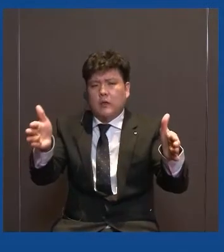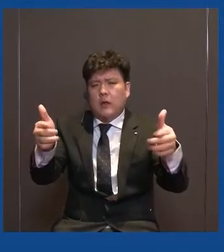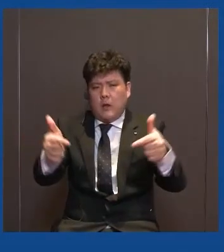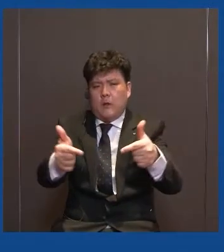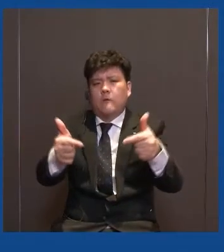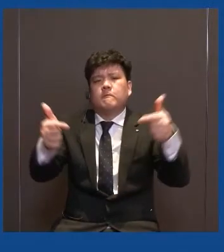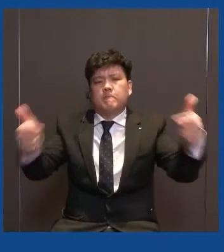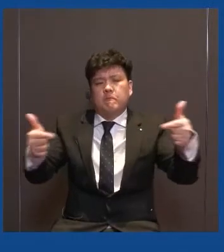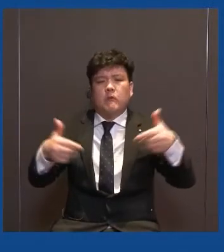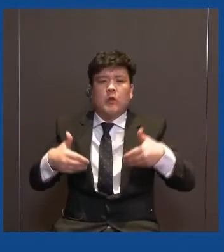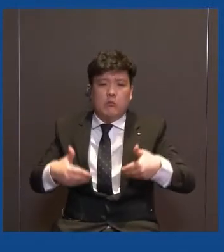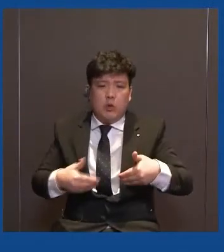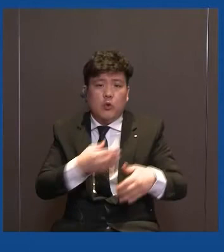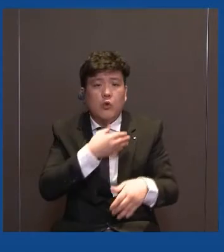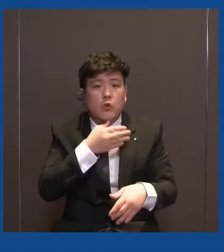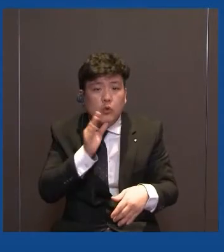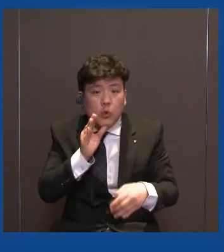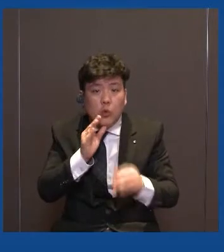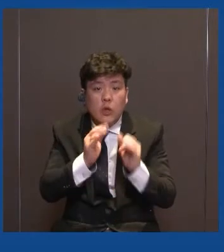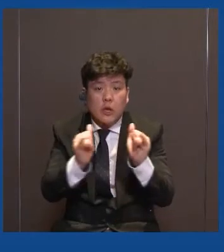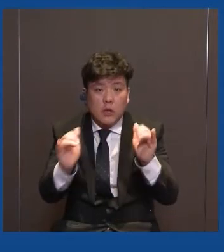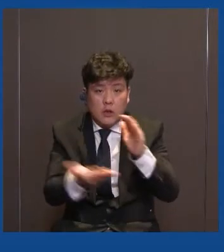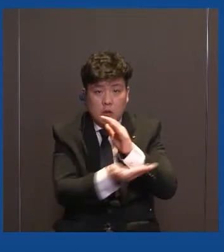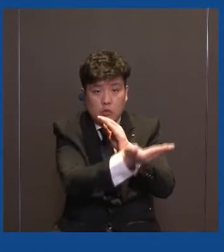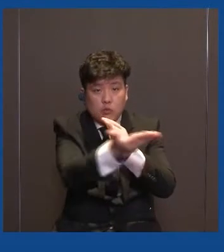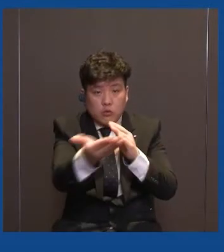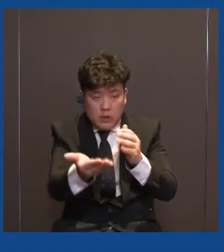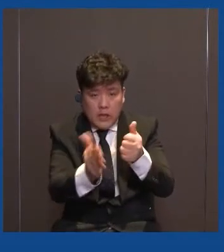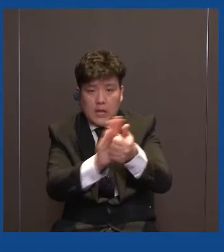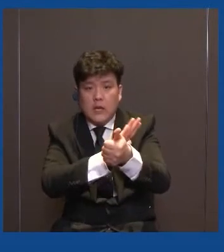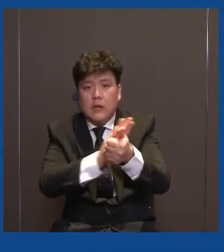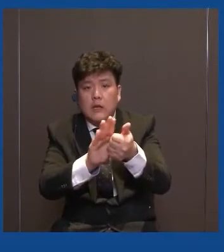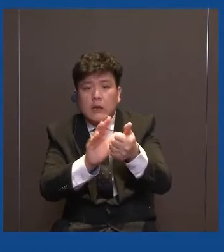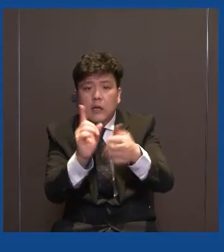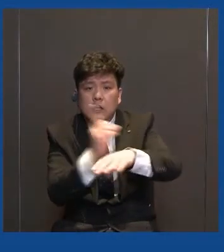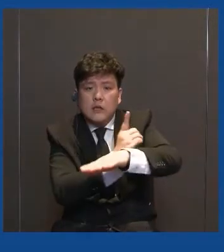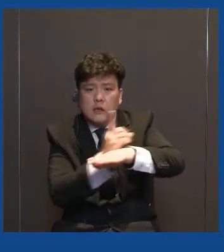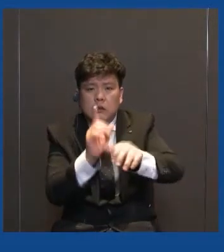the elderly. Thank you very much for your attention.